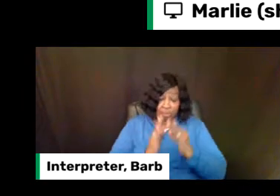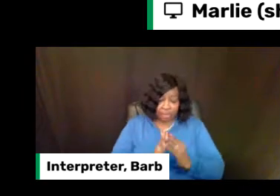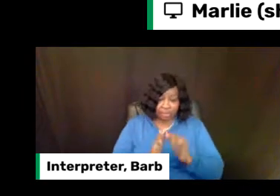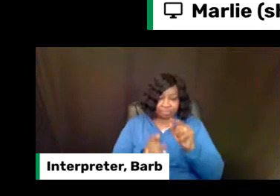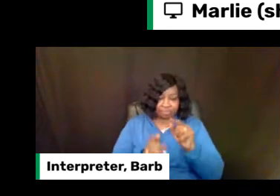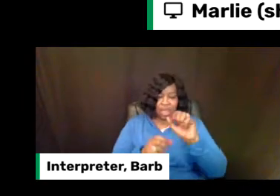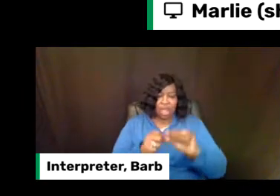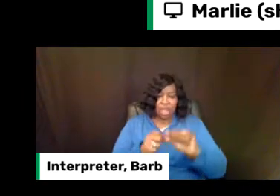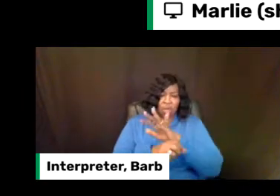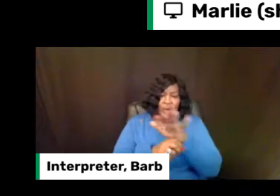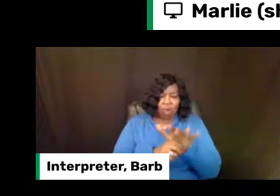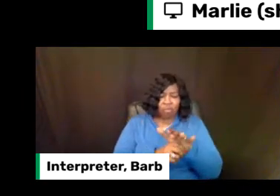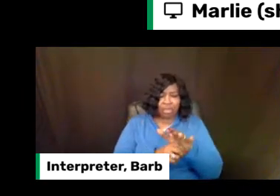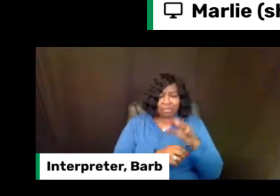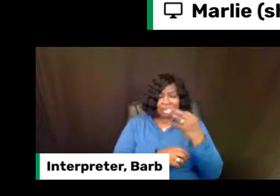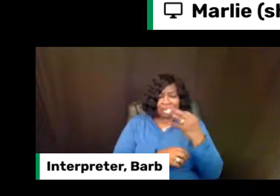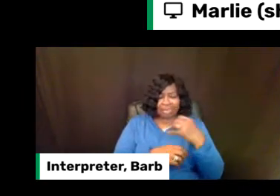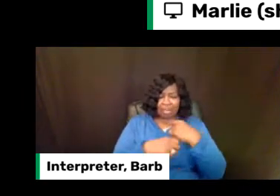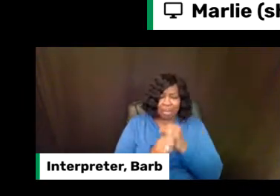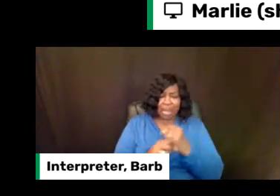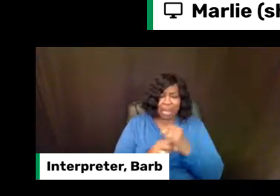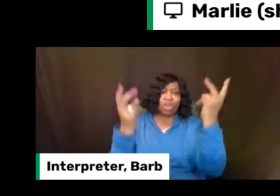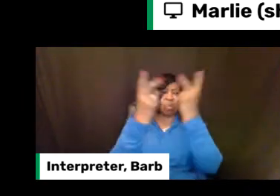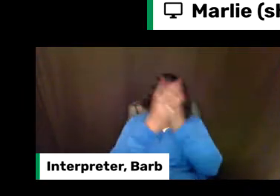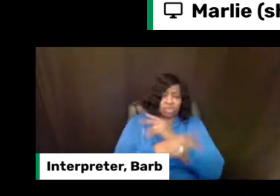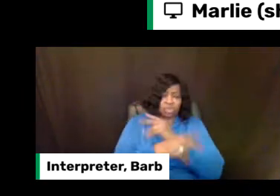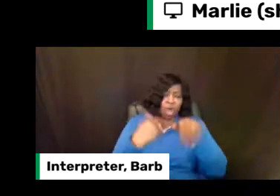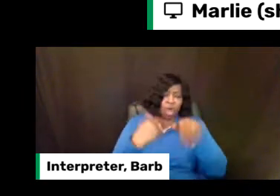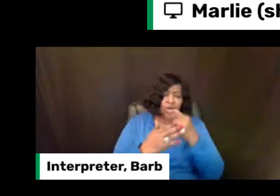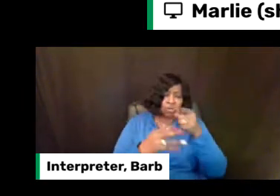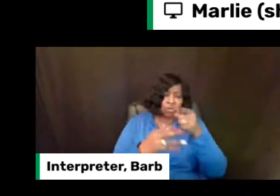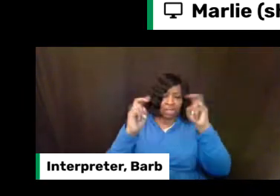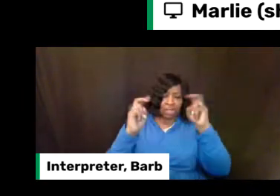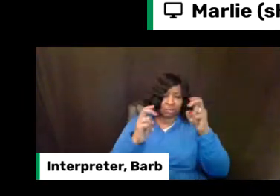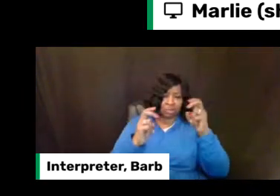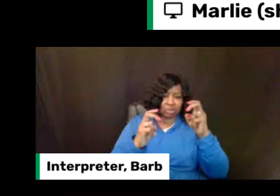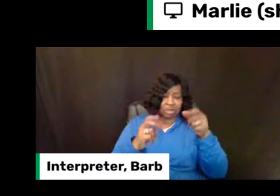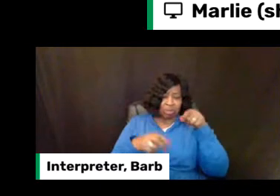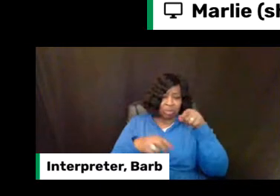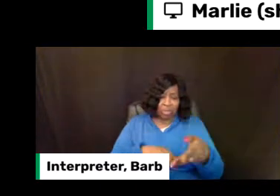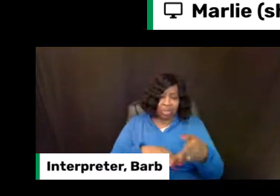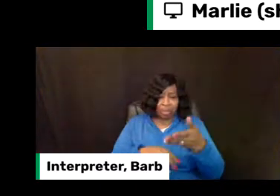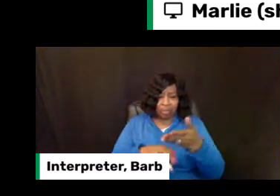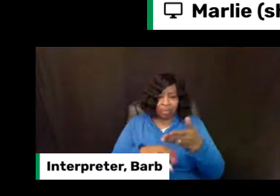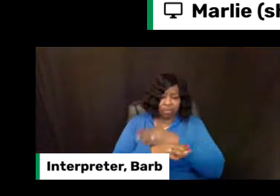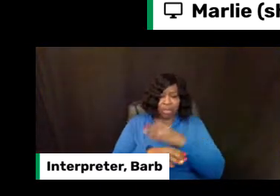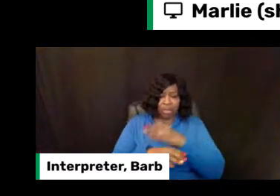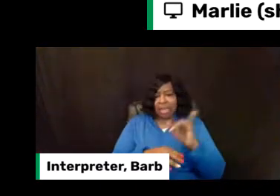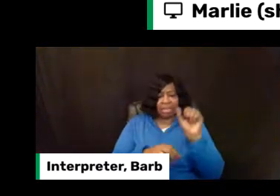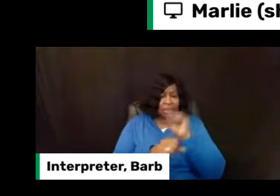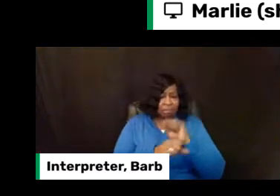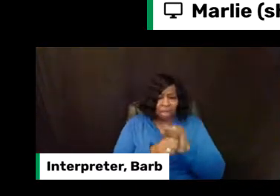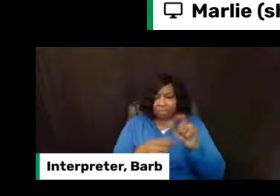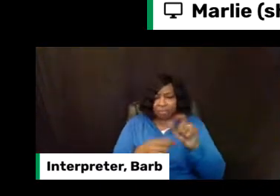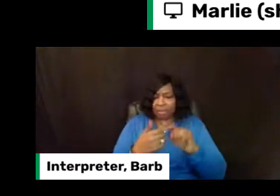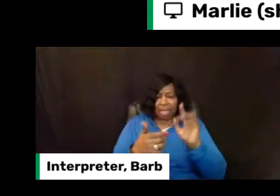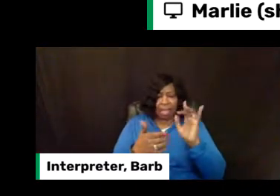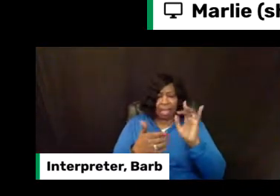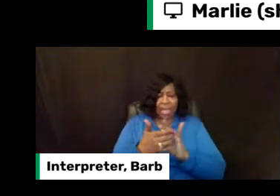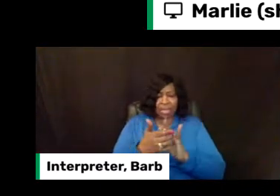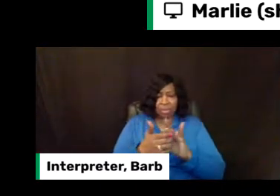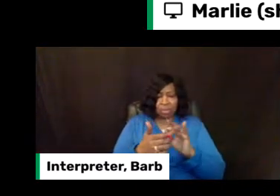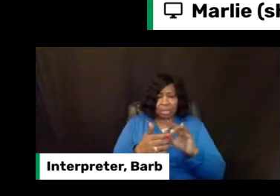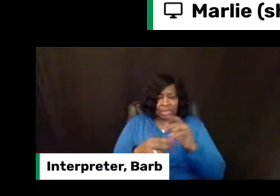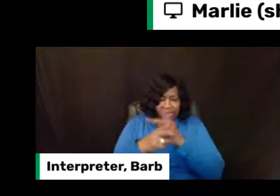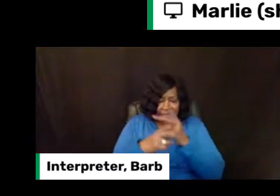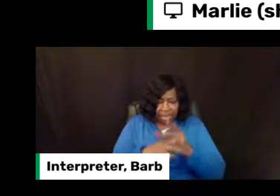really worsened all of those pre-existing issues, such as unemployment, access to medical care, access to healthy foods,